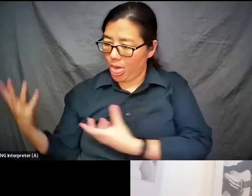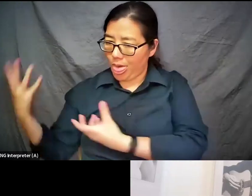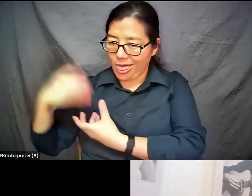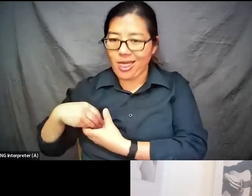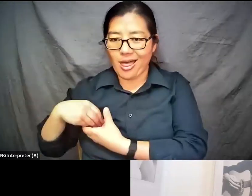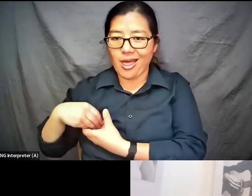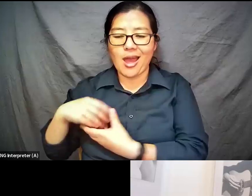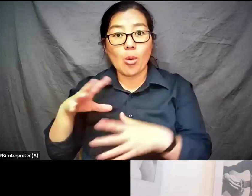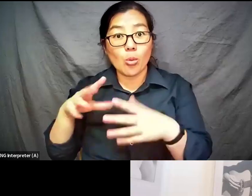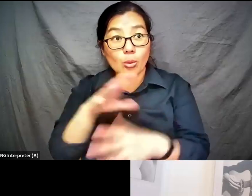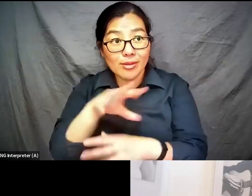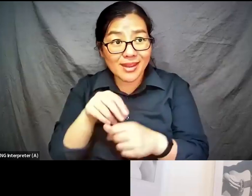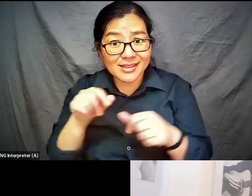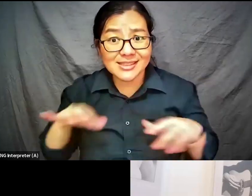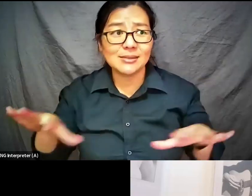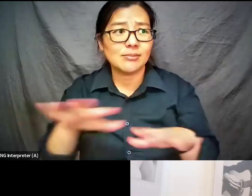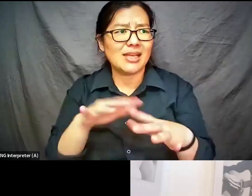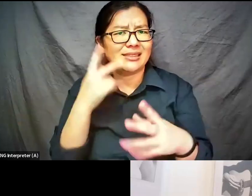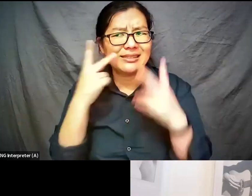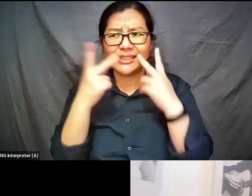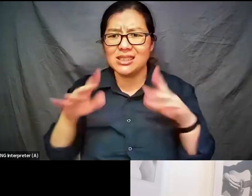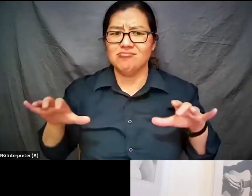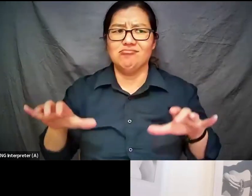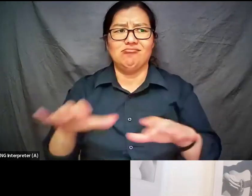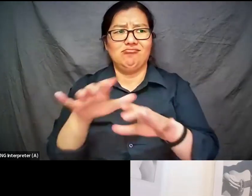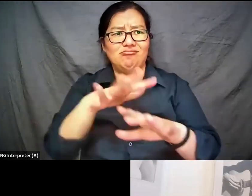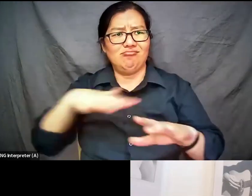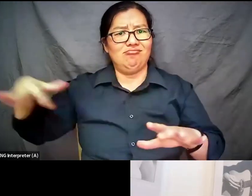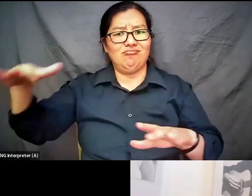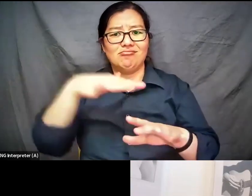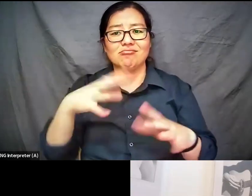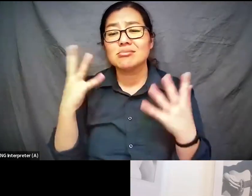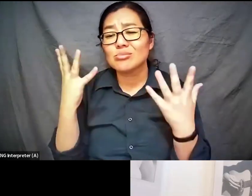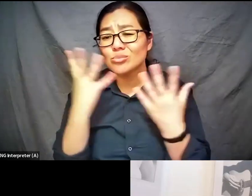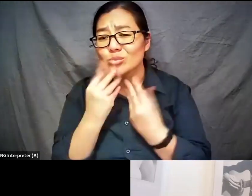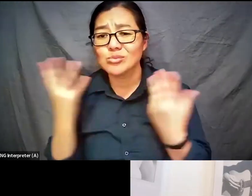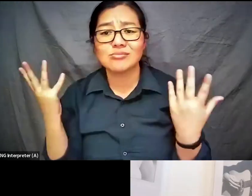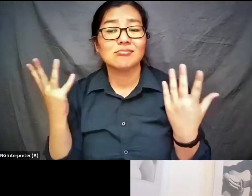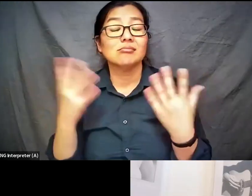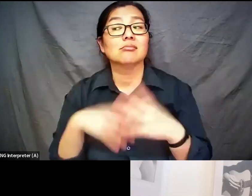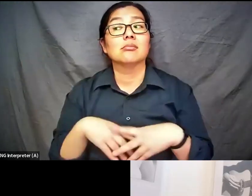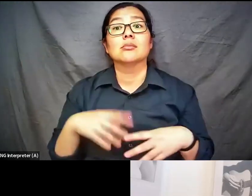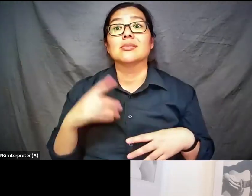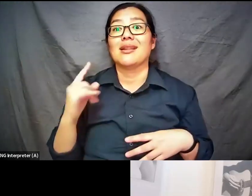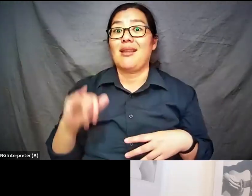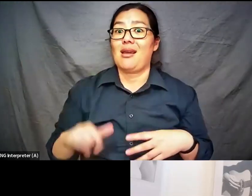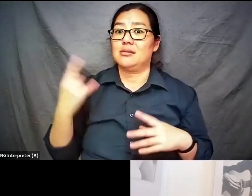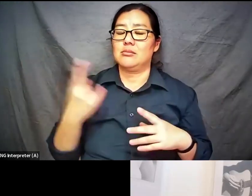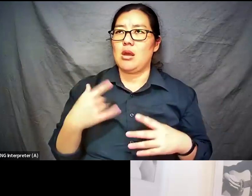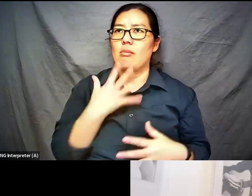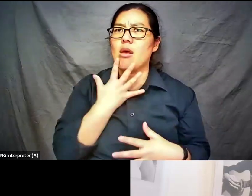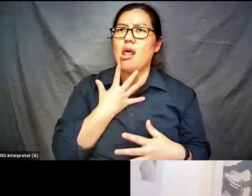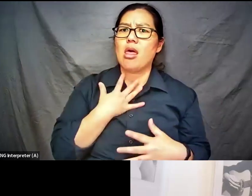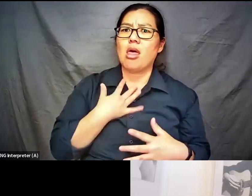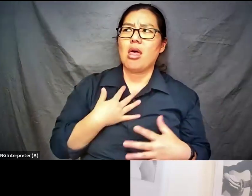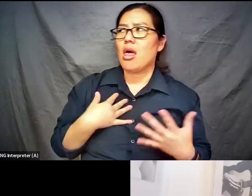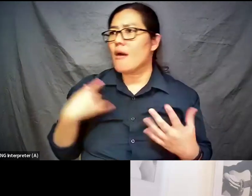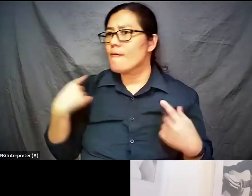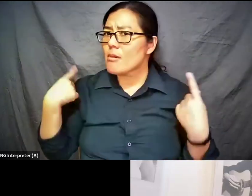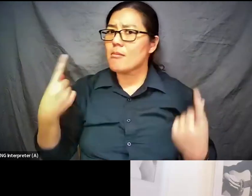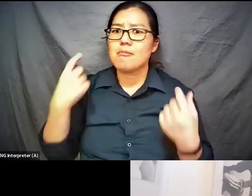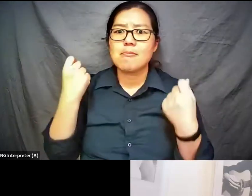disability, justice, inclusion, and just living together, like seeing access tensions and frictions and not